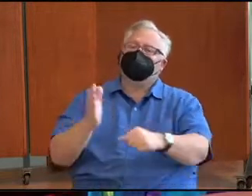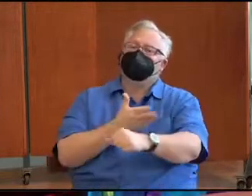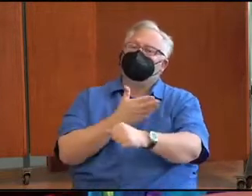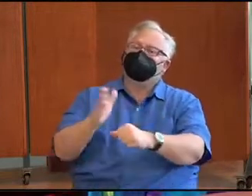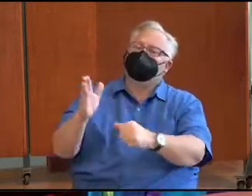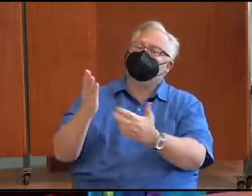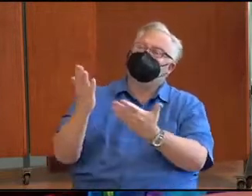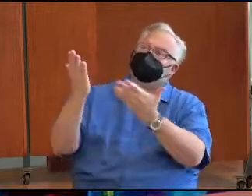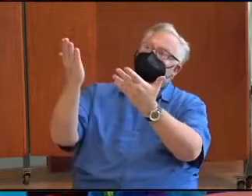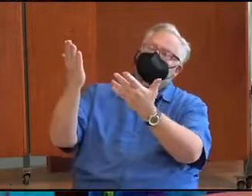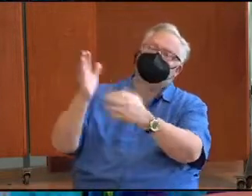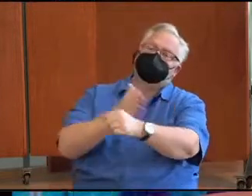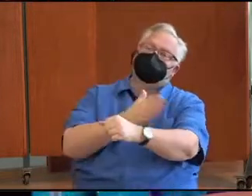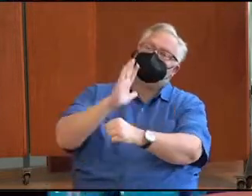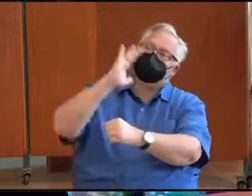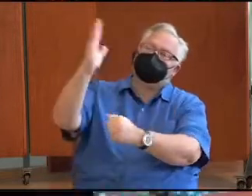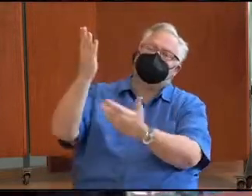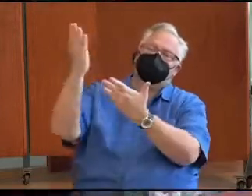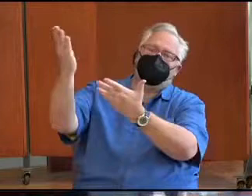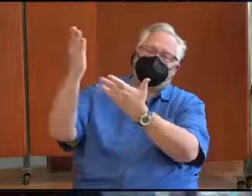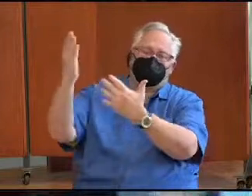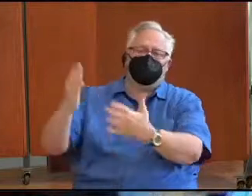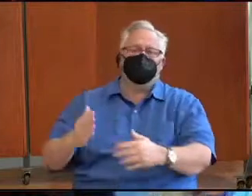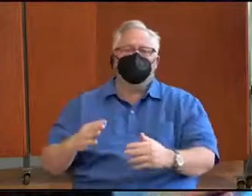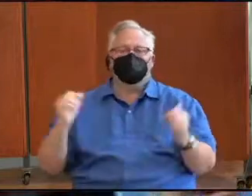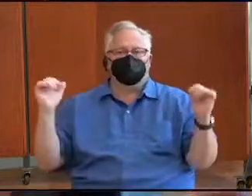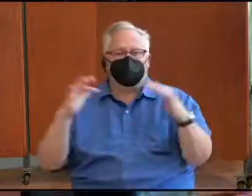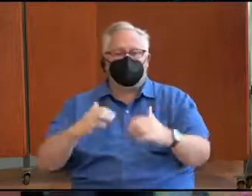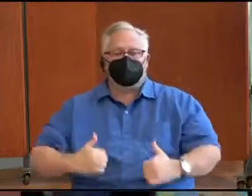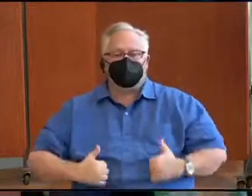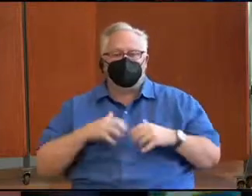their territories. As we journey together this morning, may we